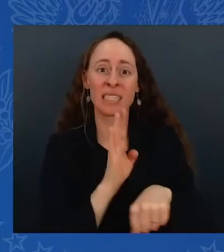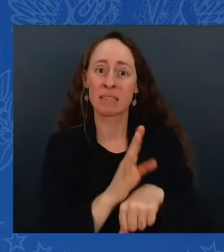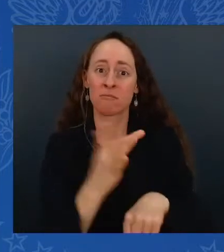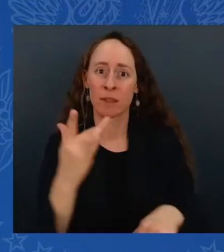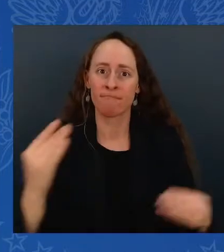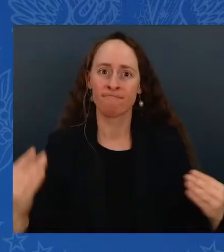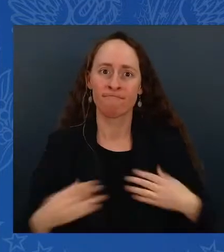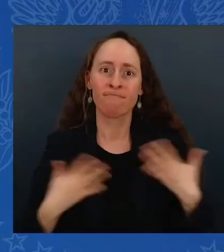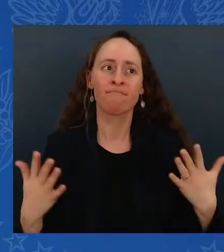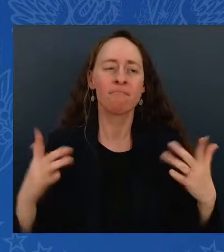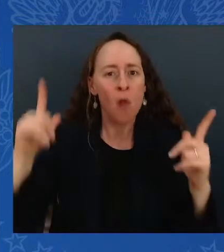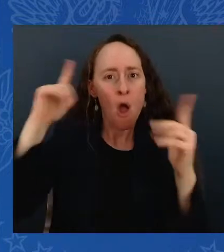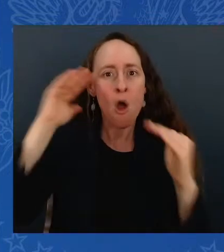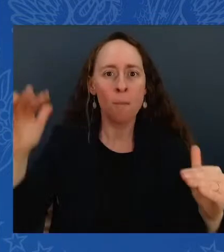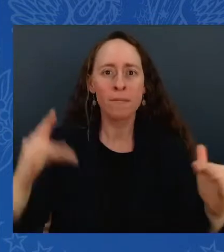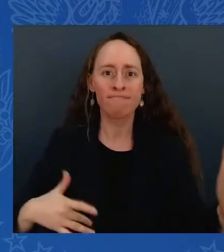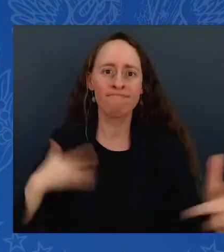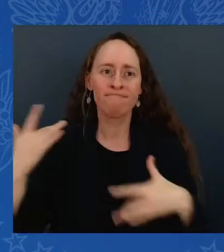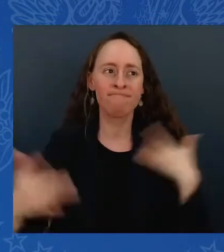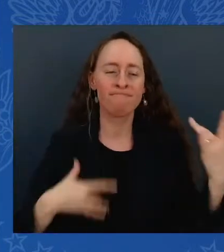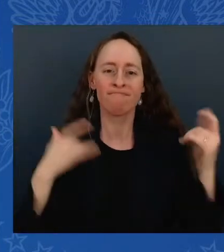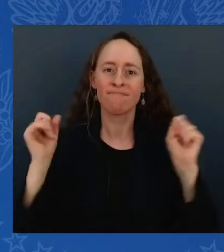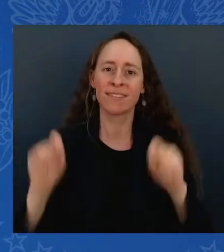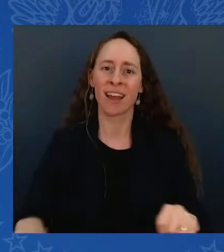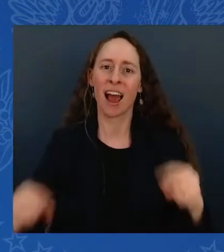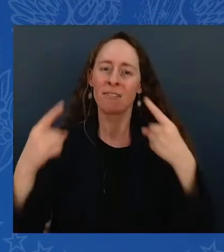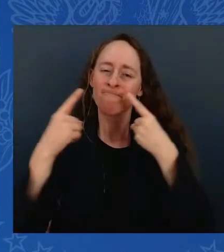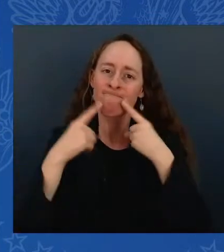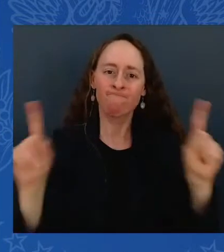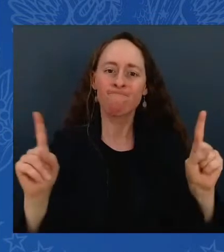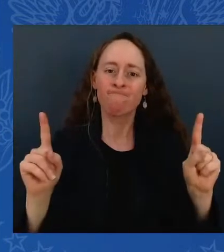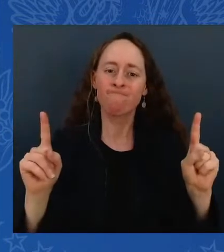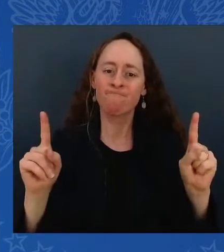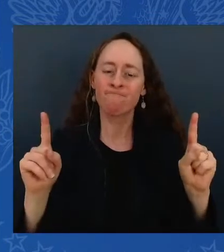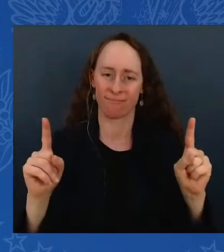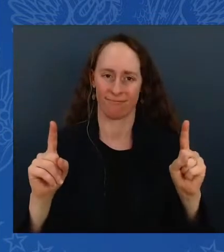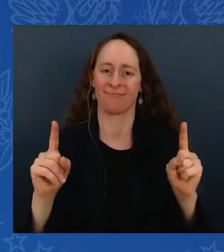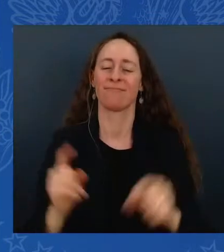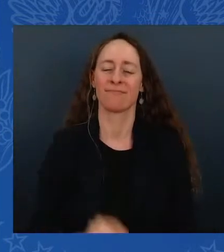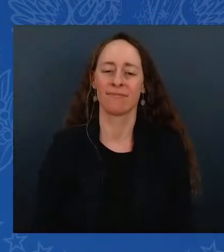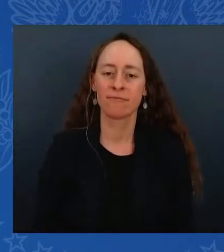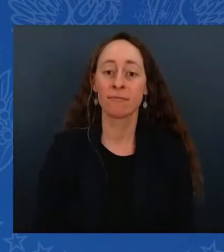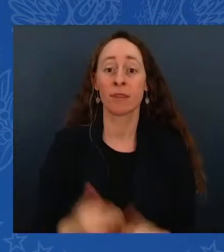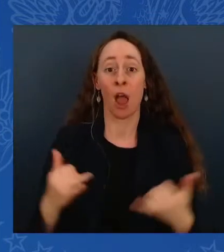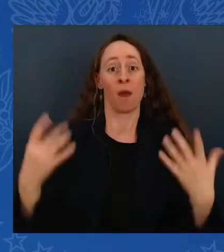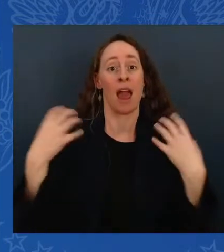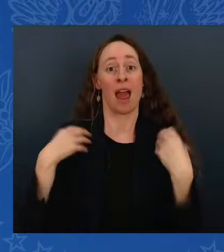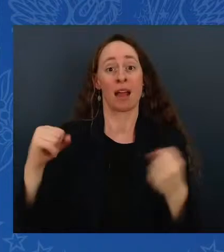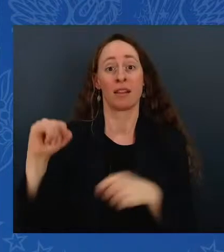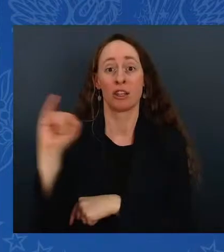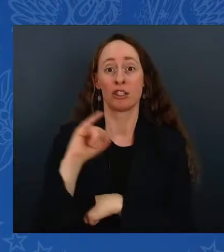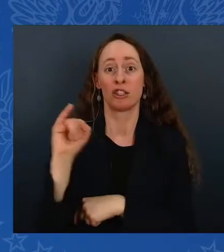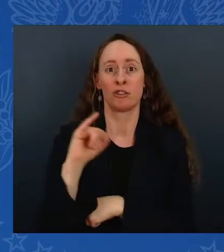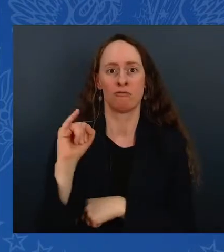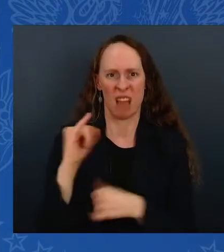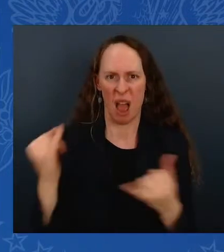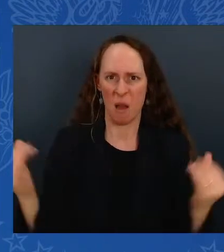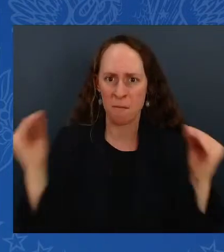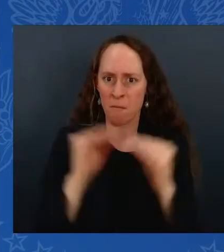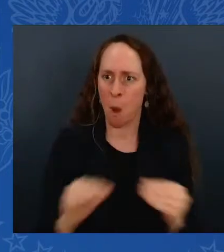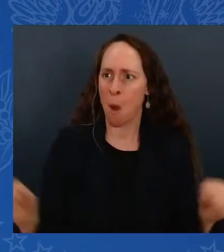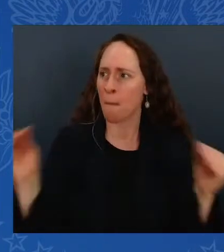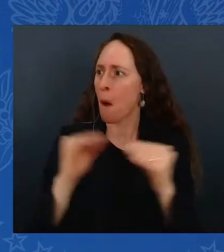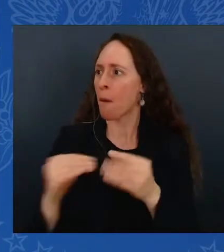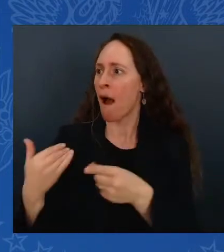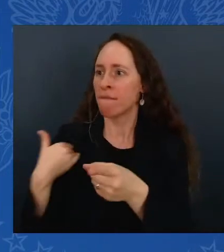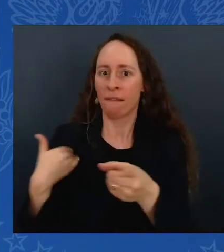More Americans have health insurance than ever before, and I don't think that should be something we should sneeze at. Everyone deserves basic health care.